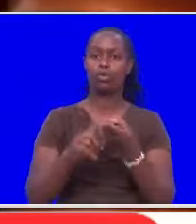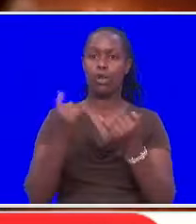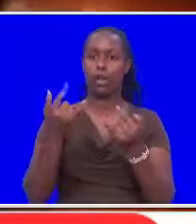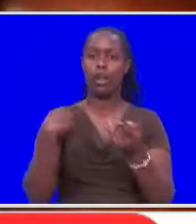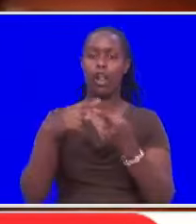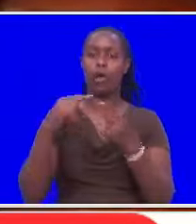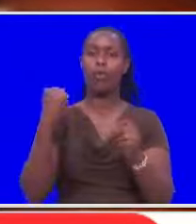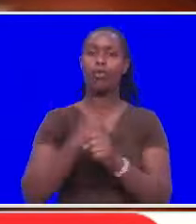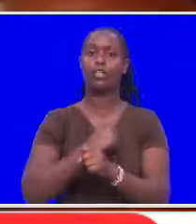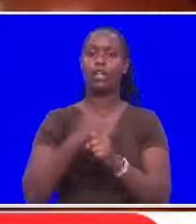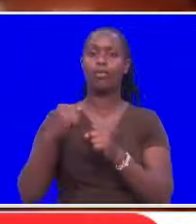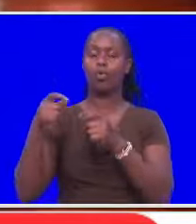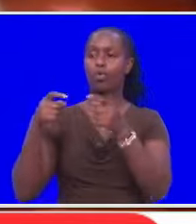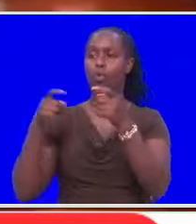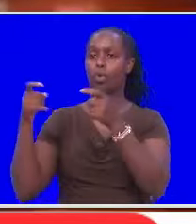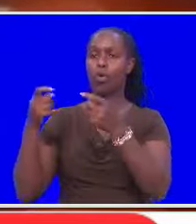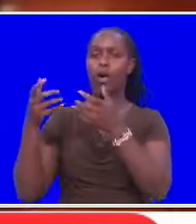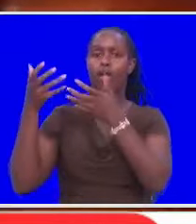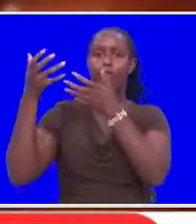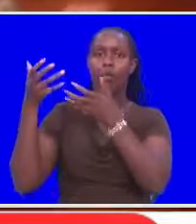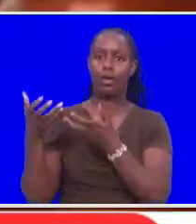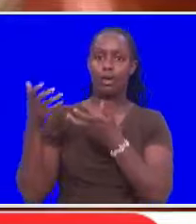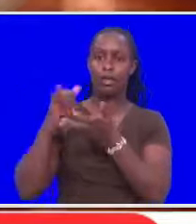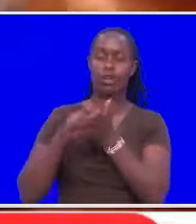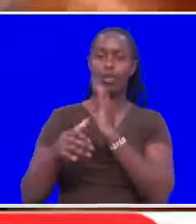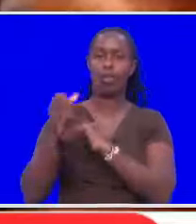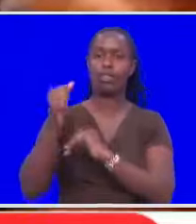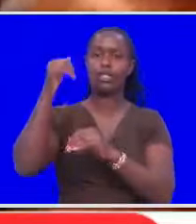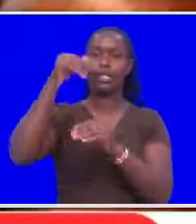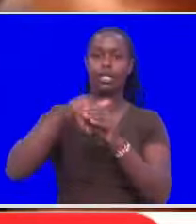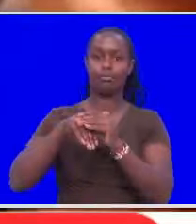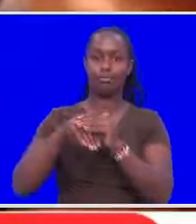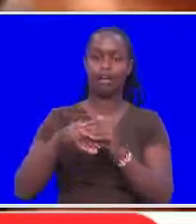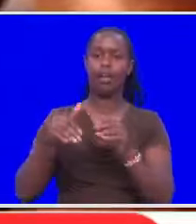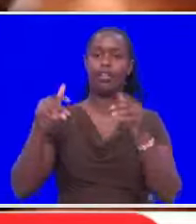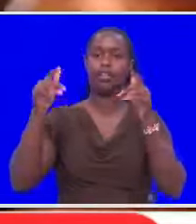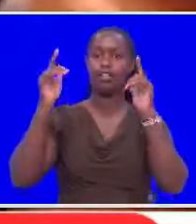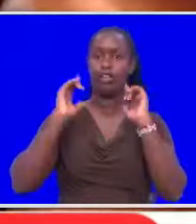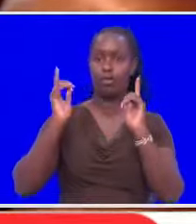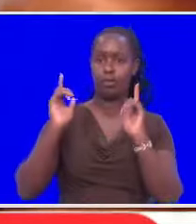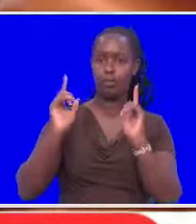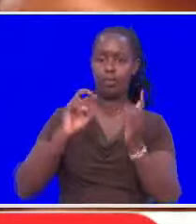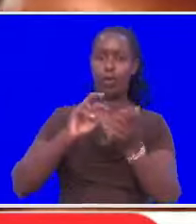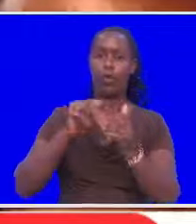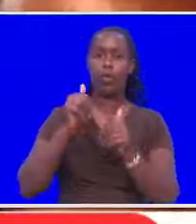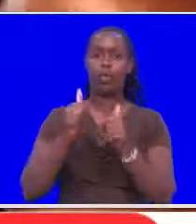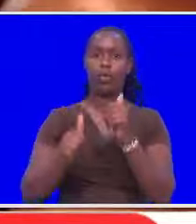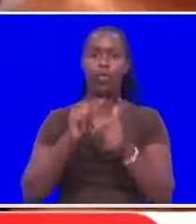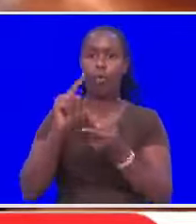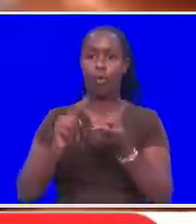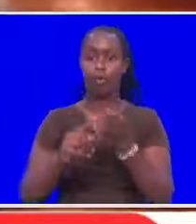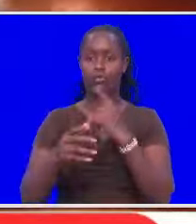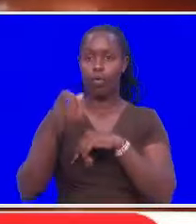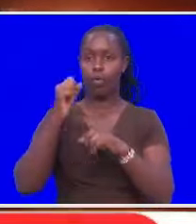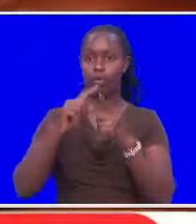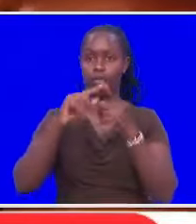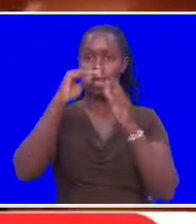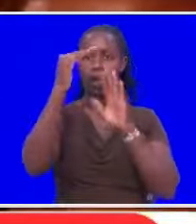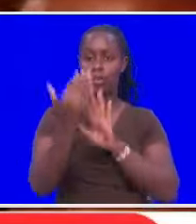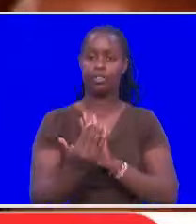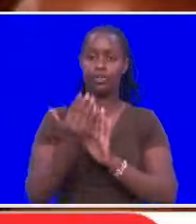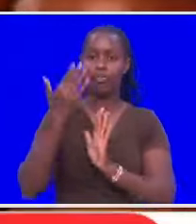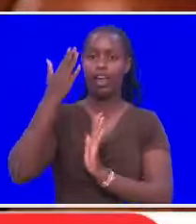control the weight that was on the body cargo, of which when it was approaching the